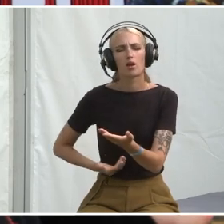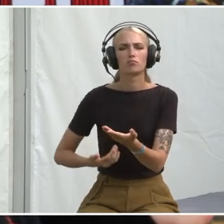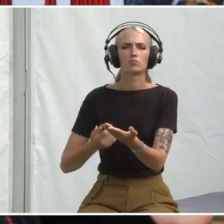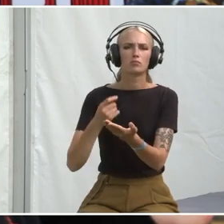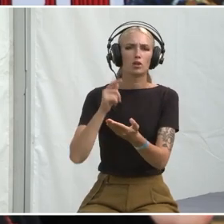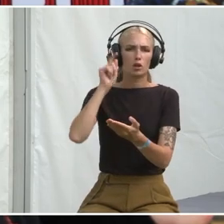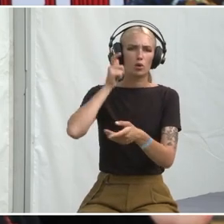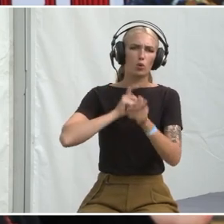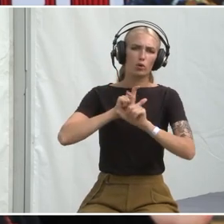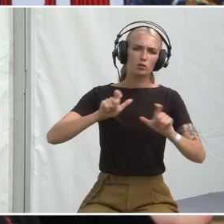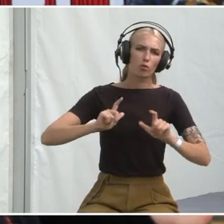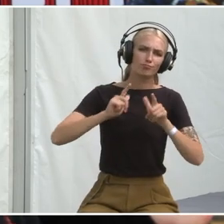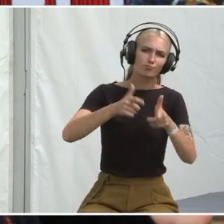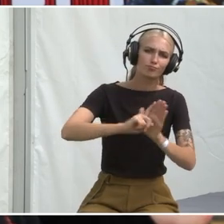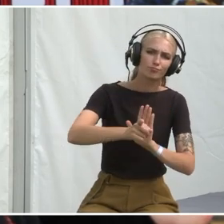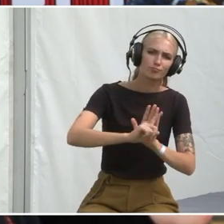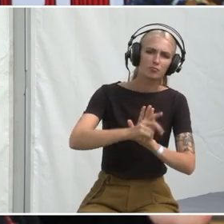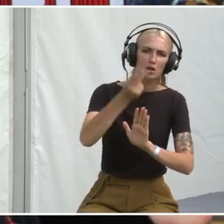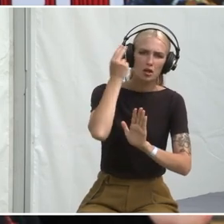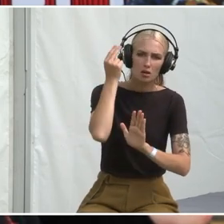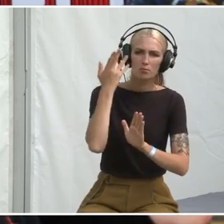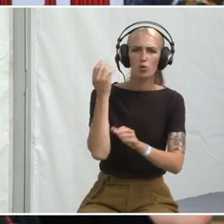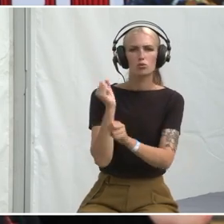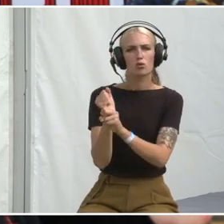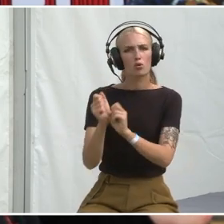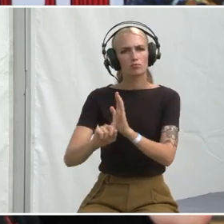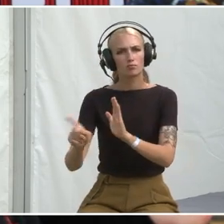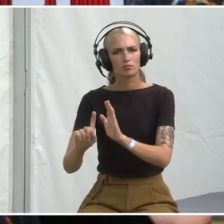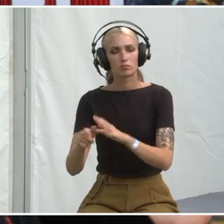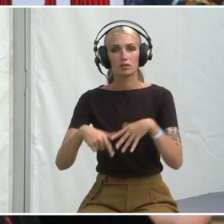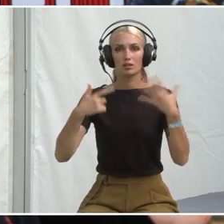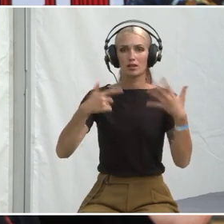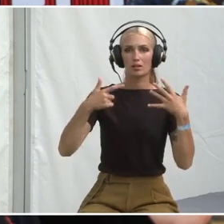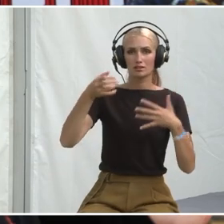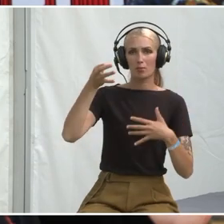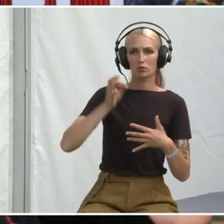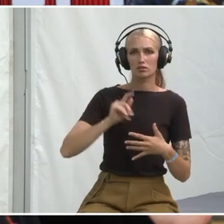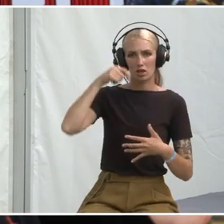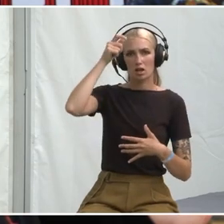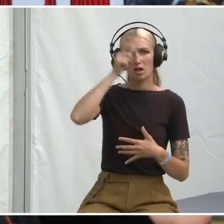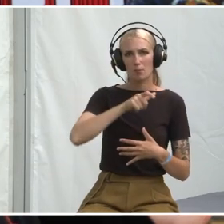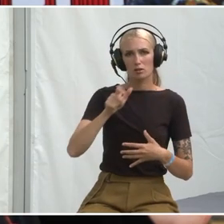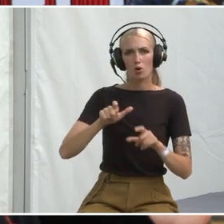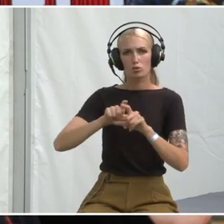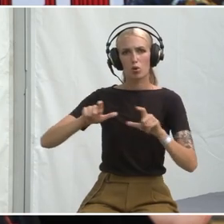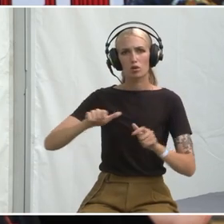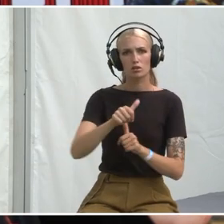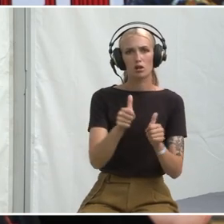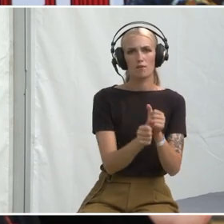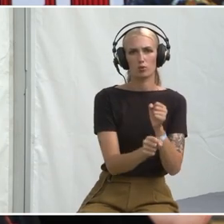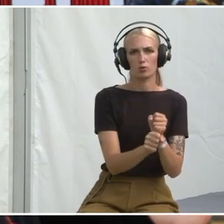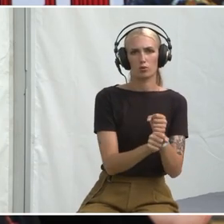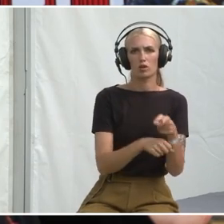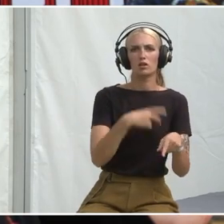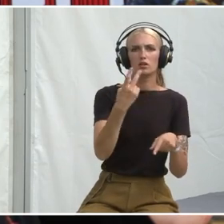working. There's also statistics that 70% of students in Estonia actually work, and around half of them work more than